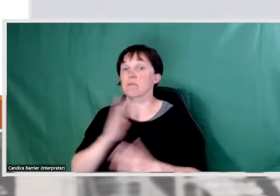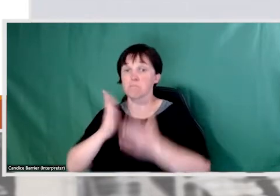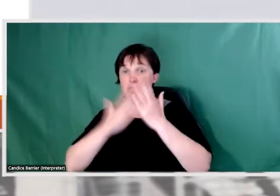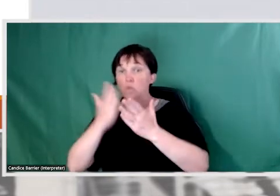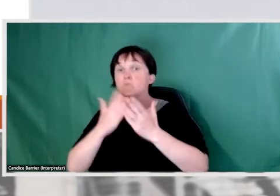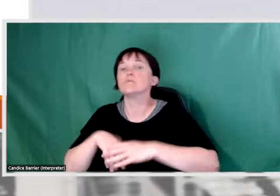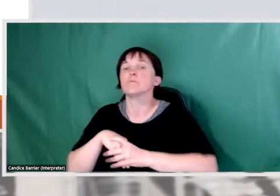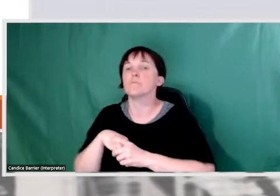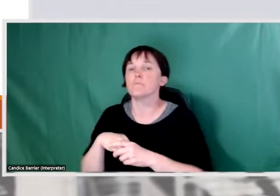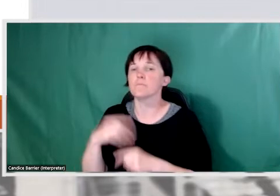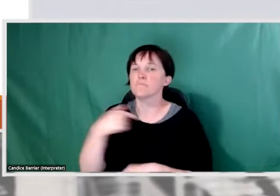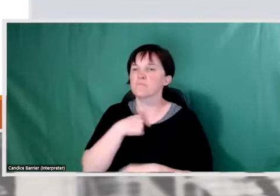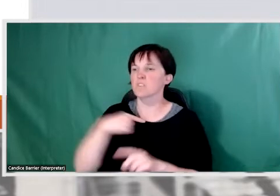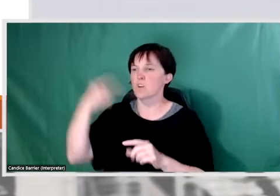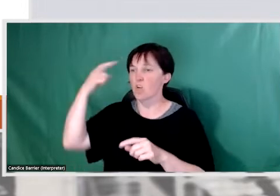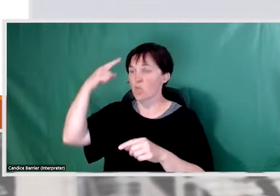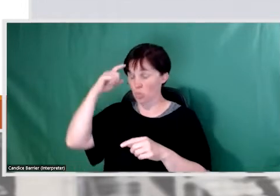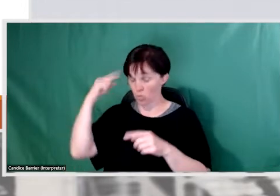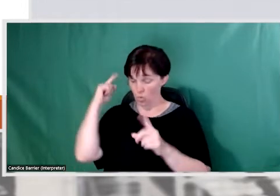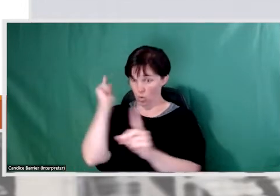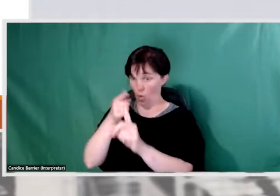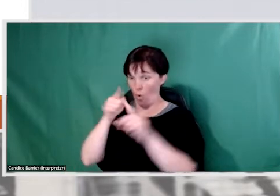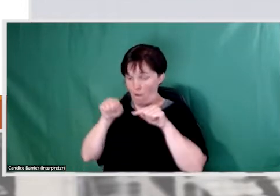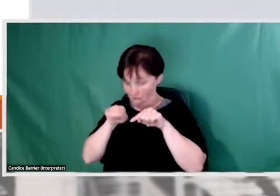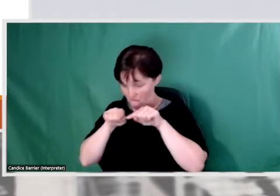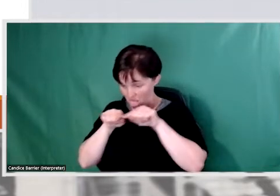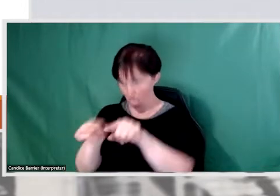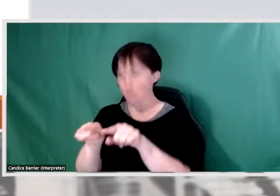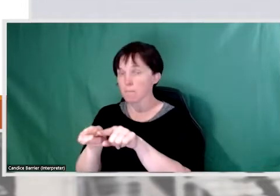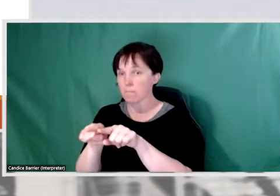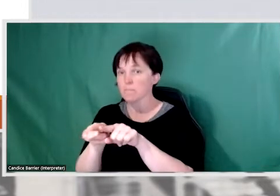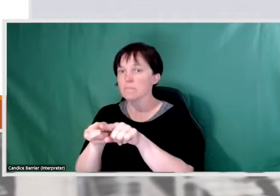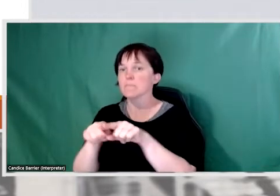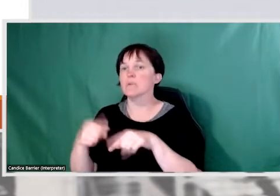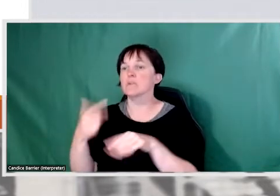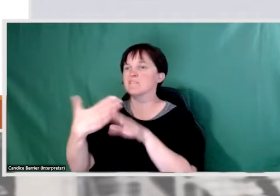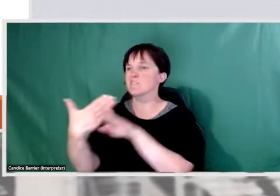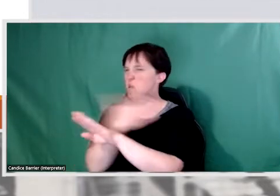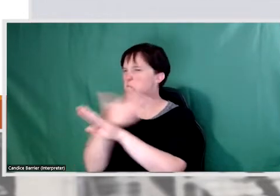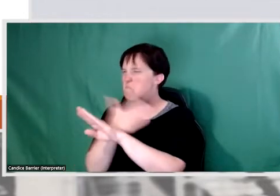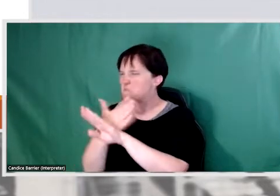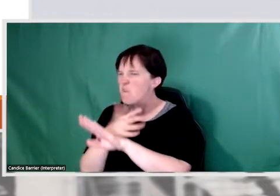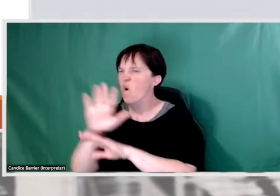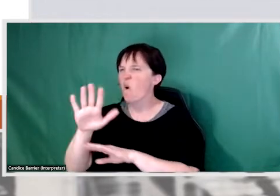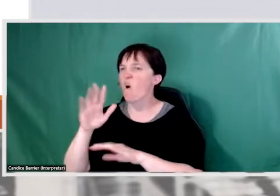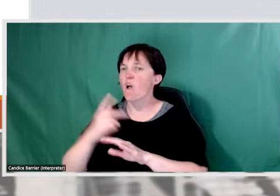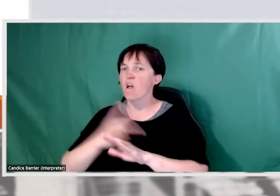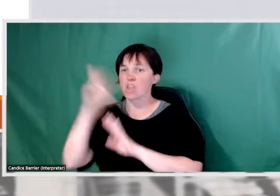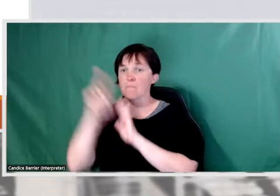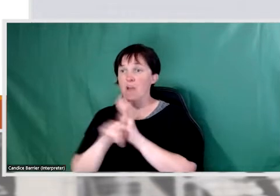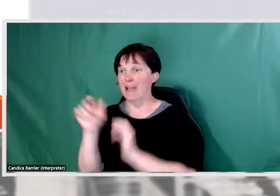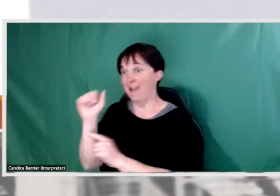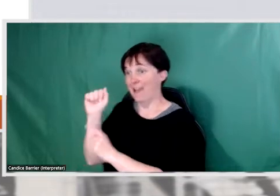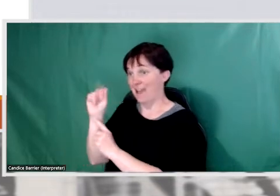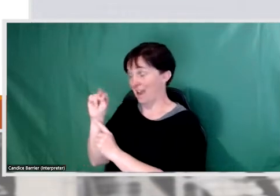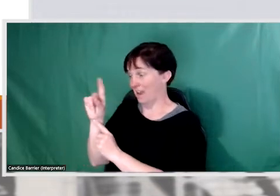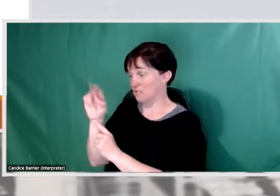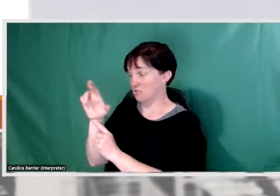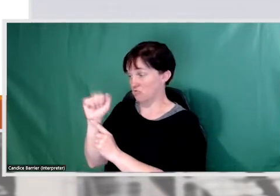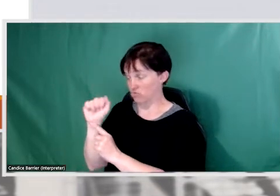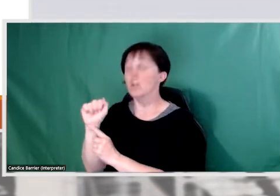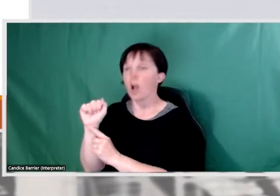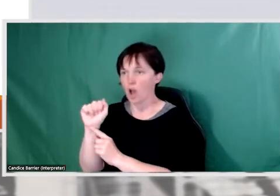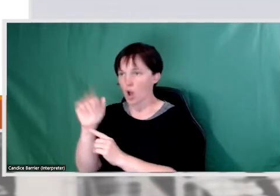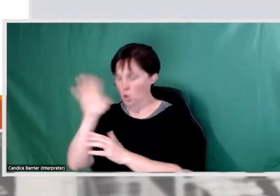we stage gate those things internally. So this is basically before a project manager like Andrea would fully flesh